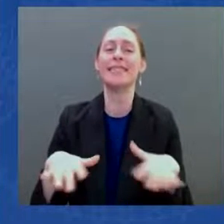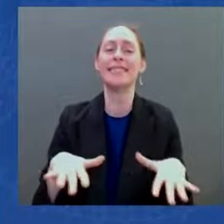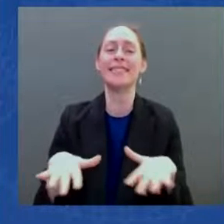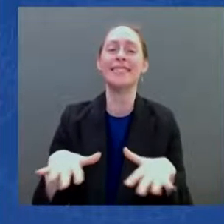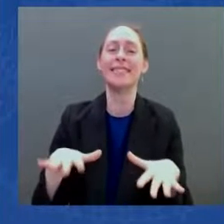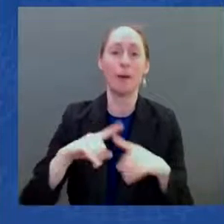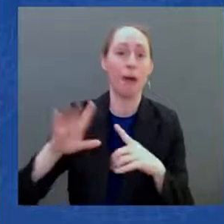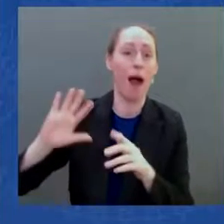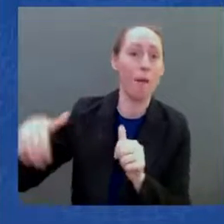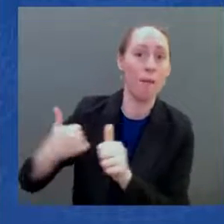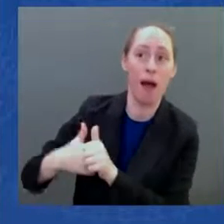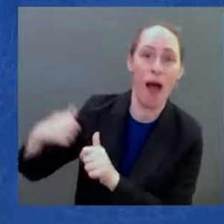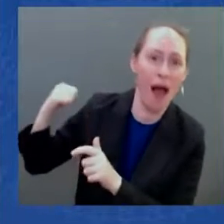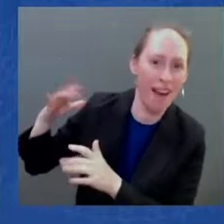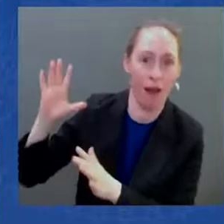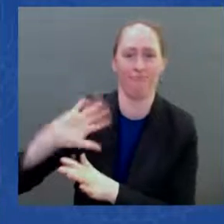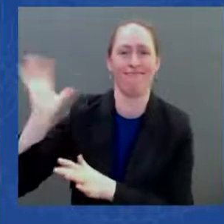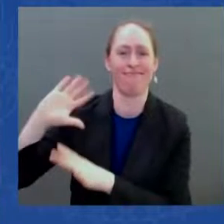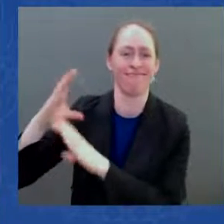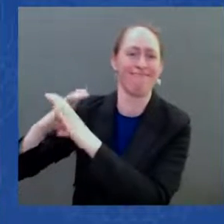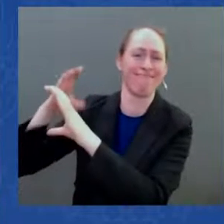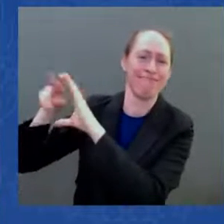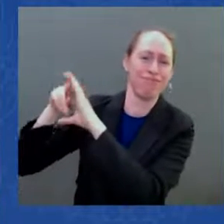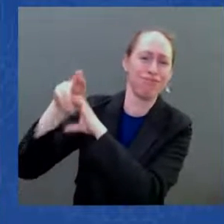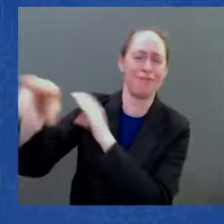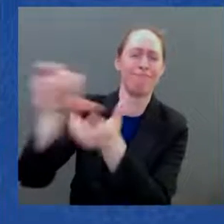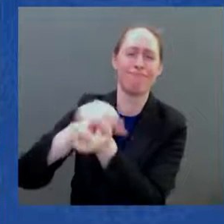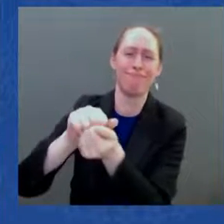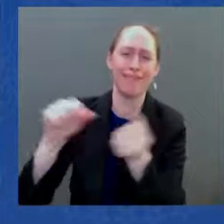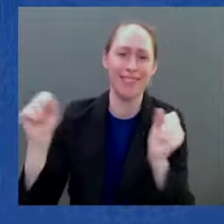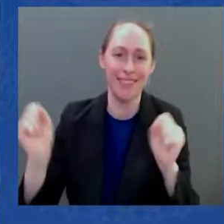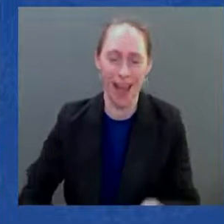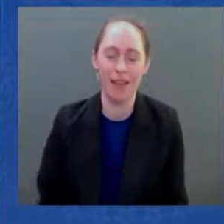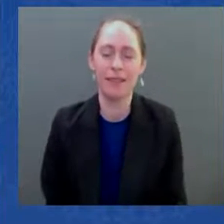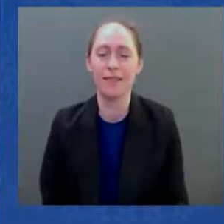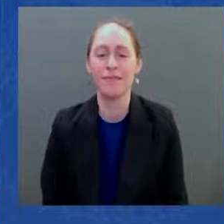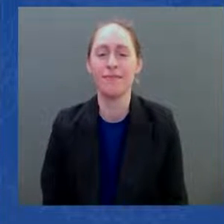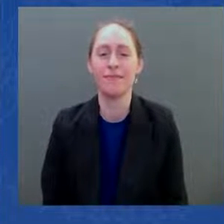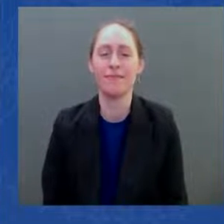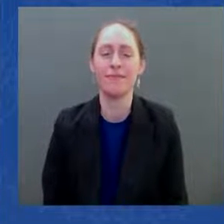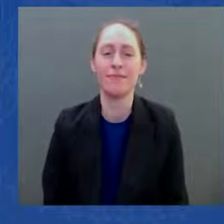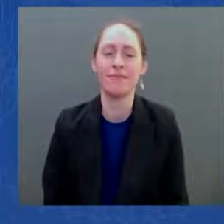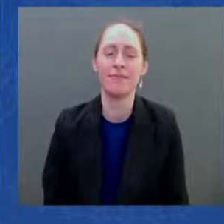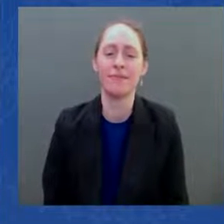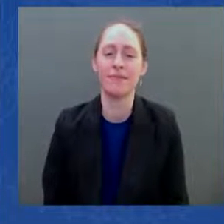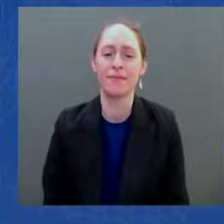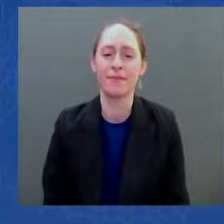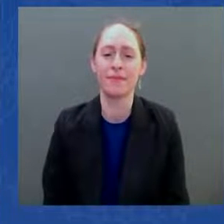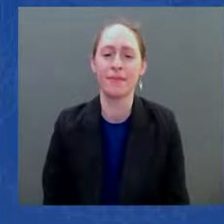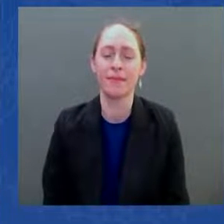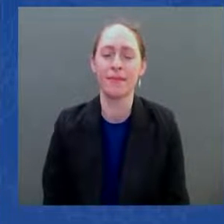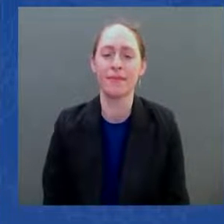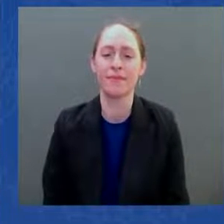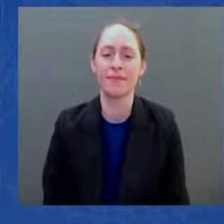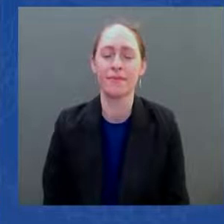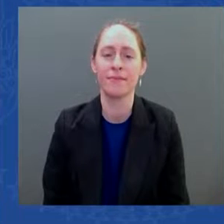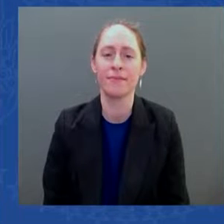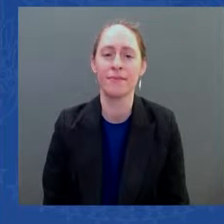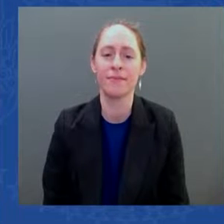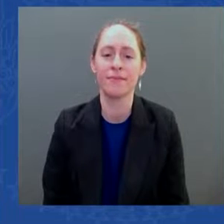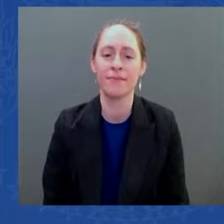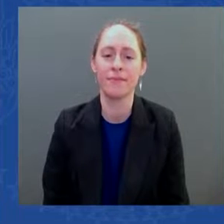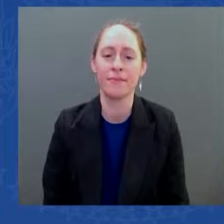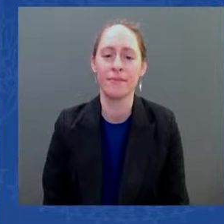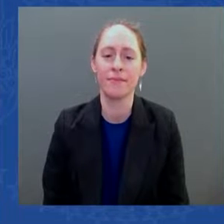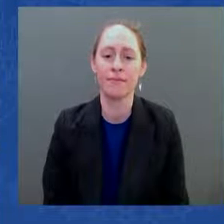has provided for Ukraine. We're sending it directly to the front lines of freedom, to the fearless and skilled